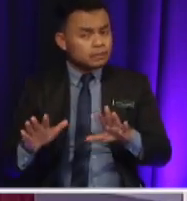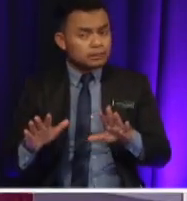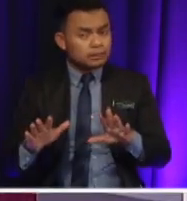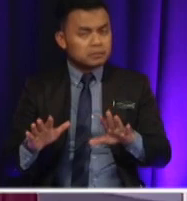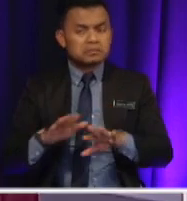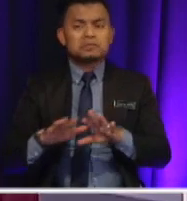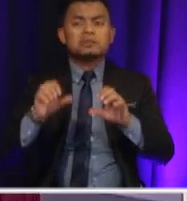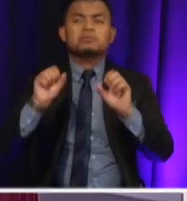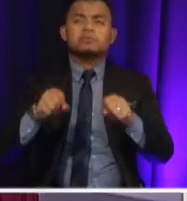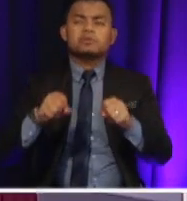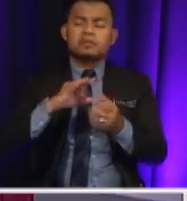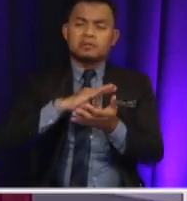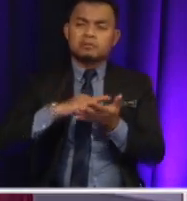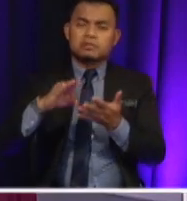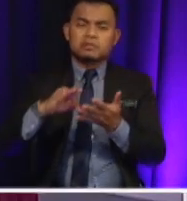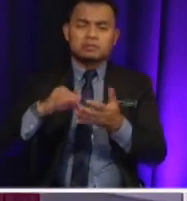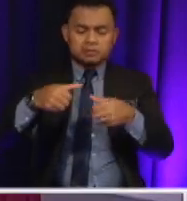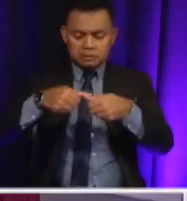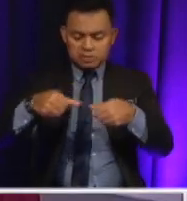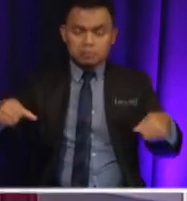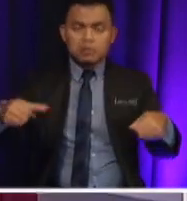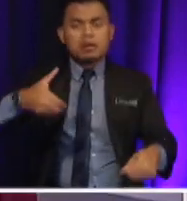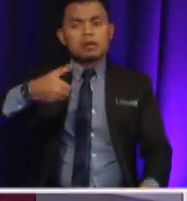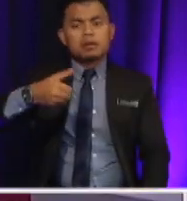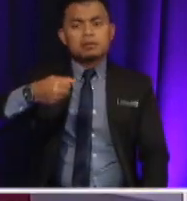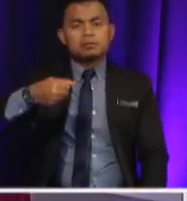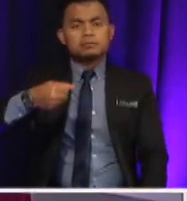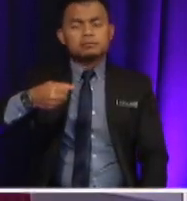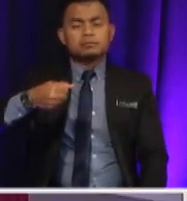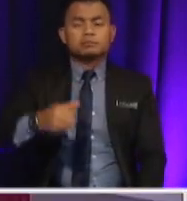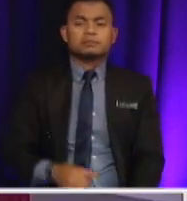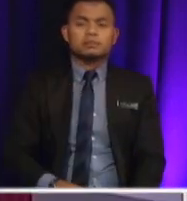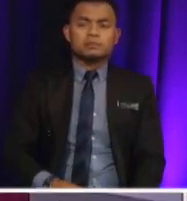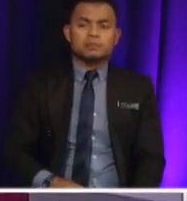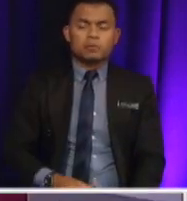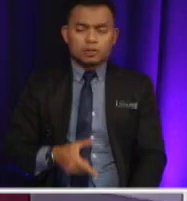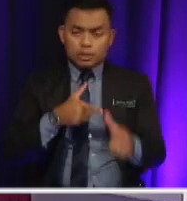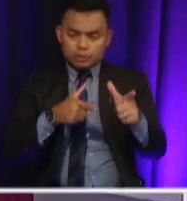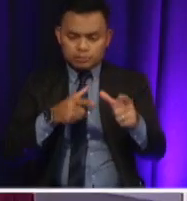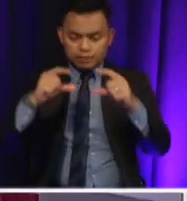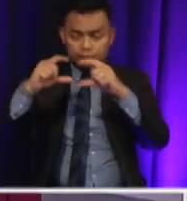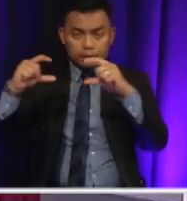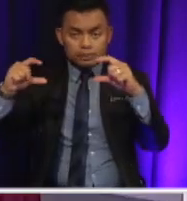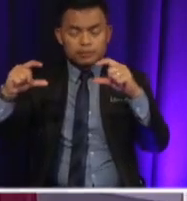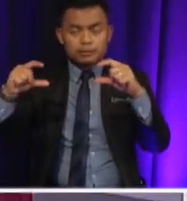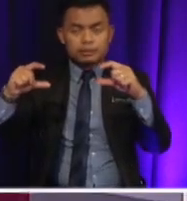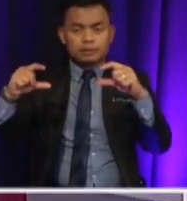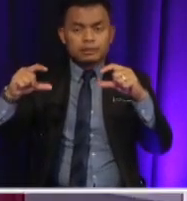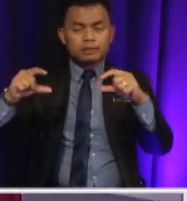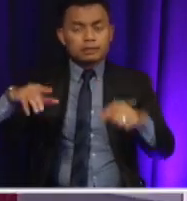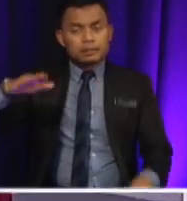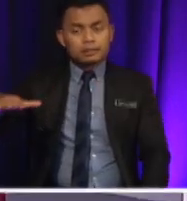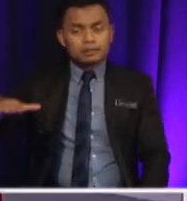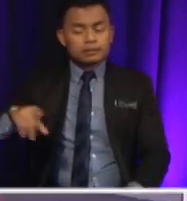like the stapler or like the sellotape or like the Action Man figurine. It entertains children, but when